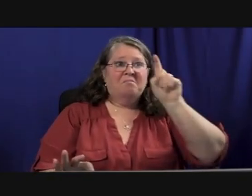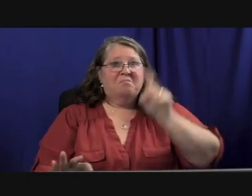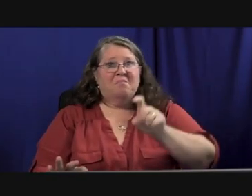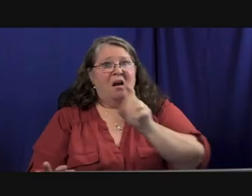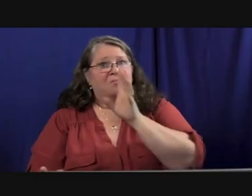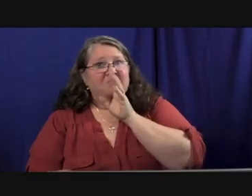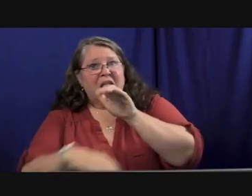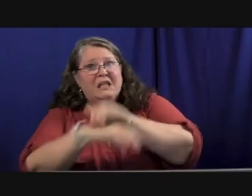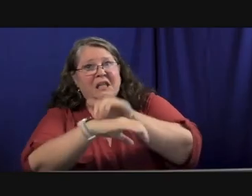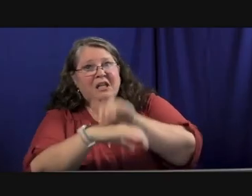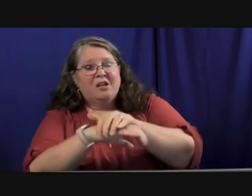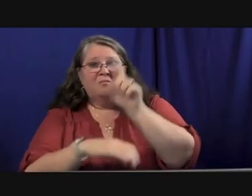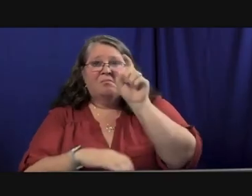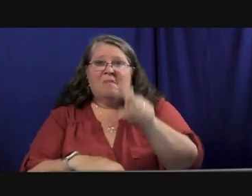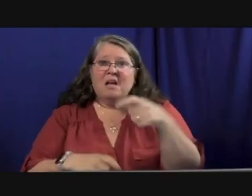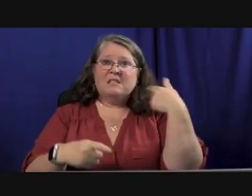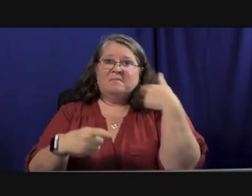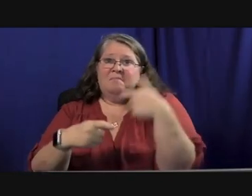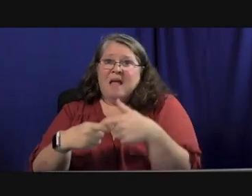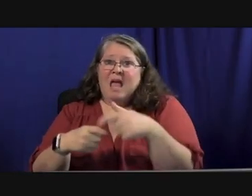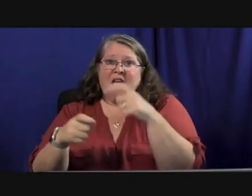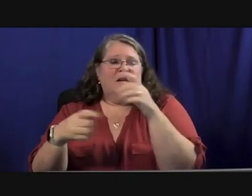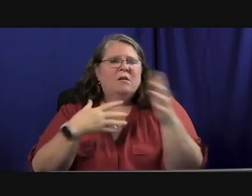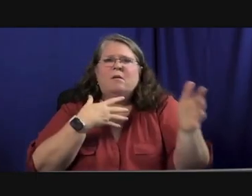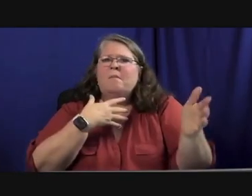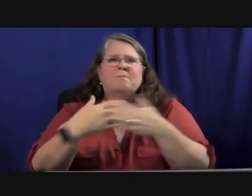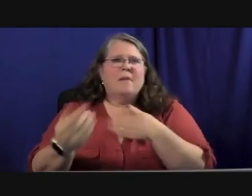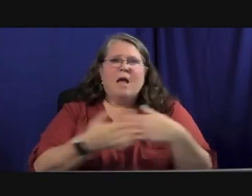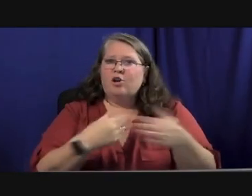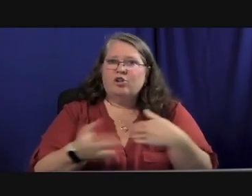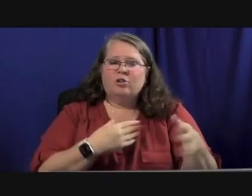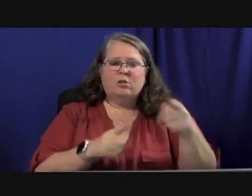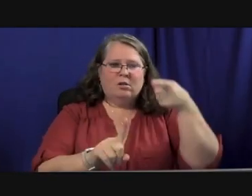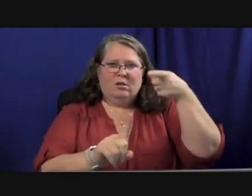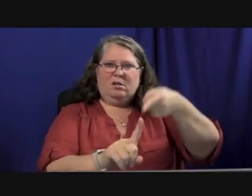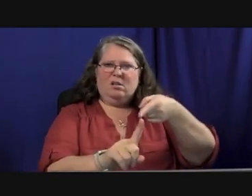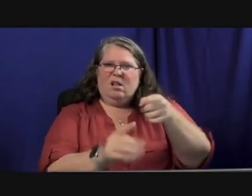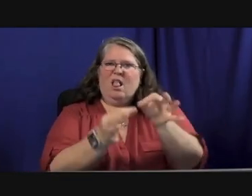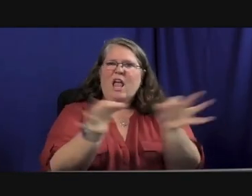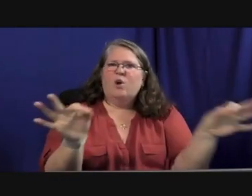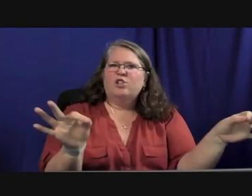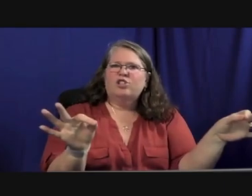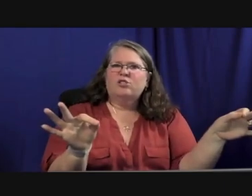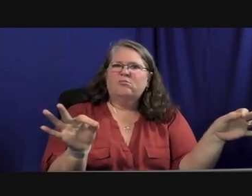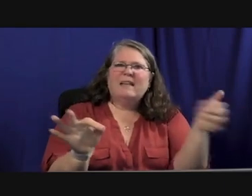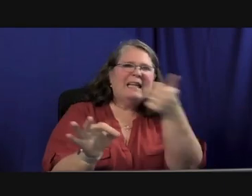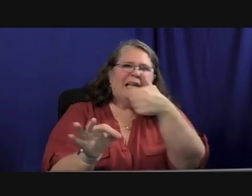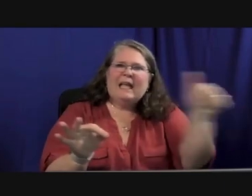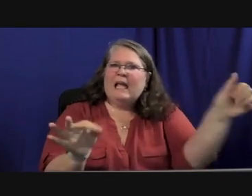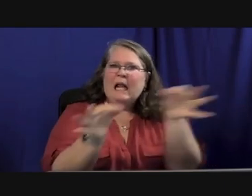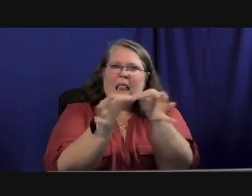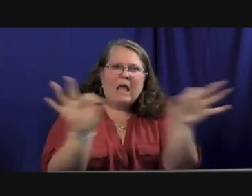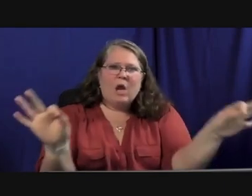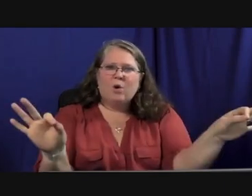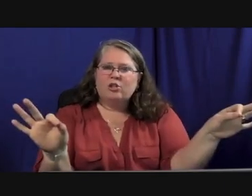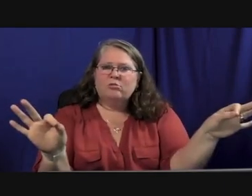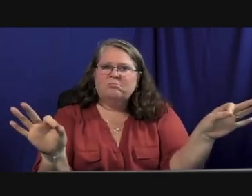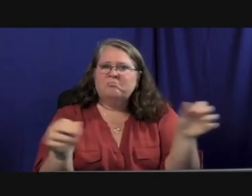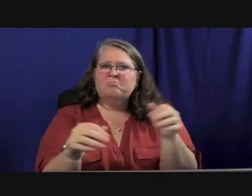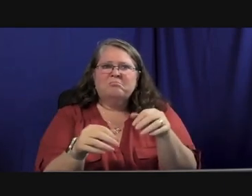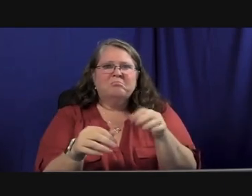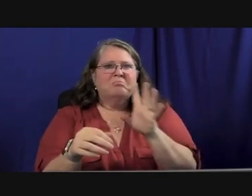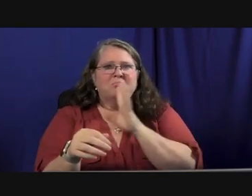as far as ASL or either speaking English, Spanish, whatever that language may be, it's just the point of it being